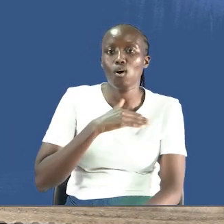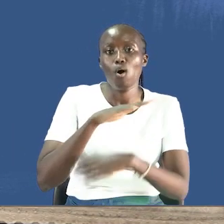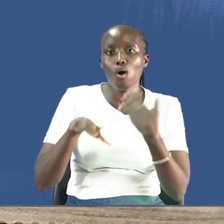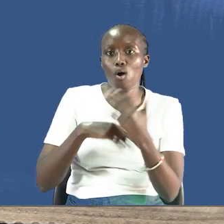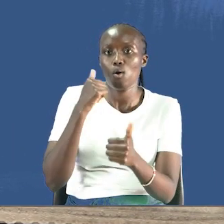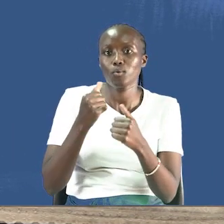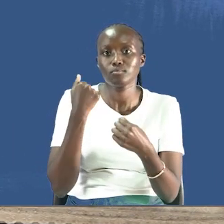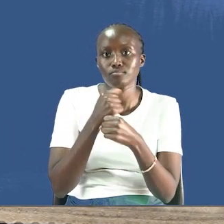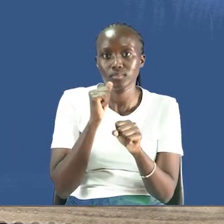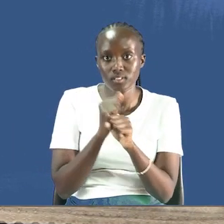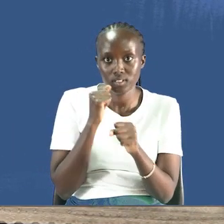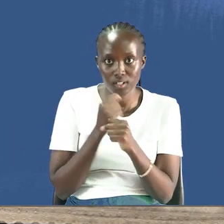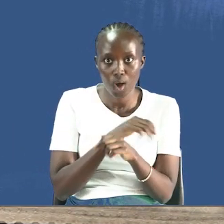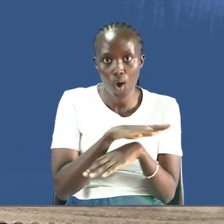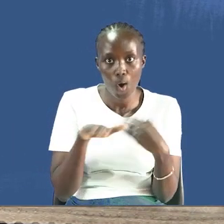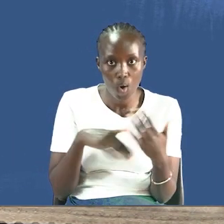made.